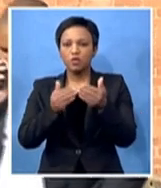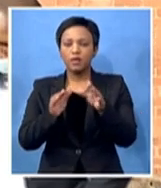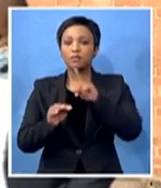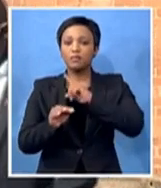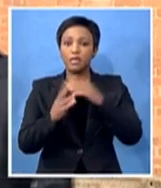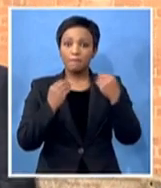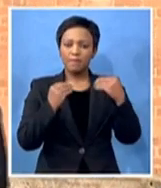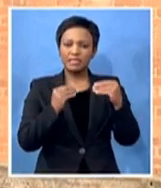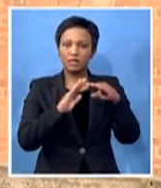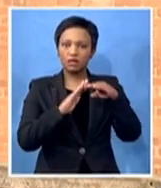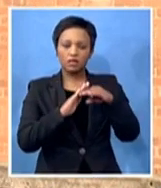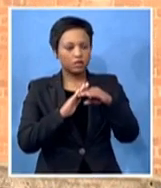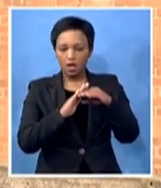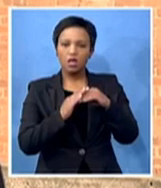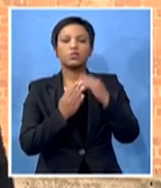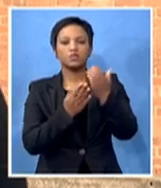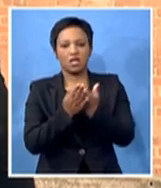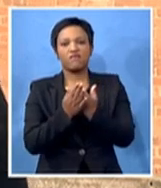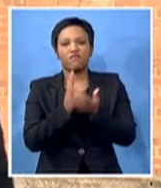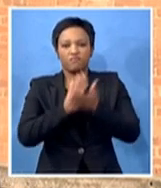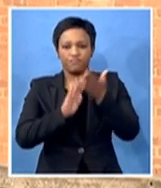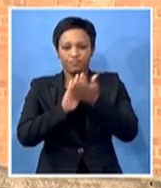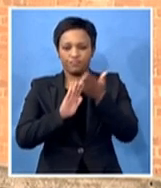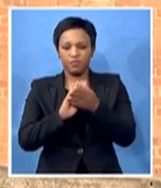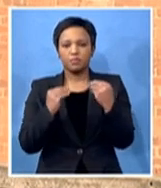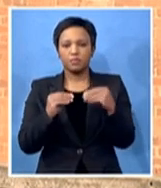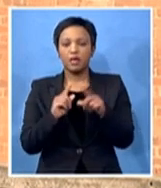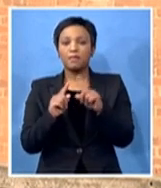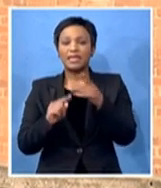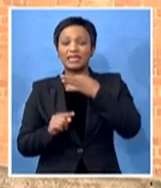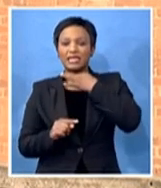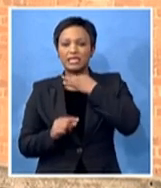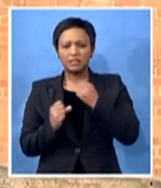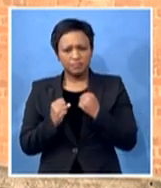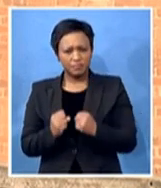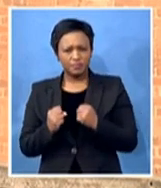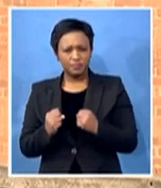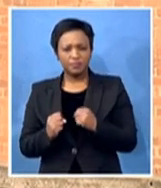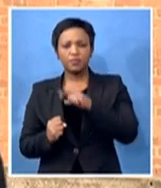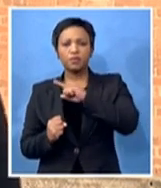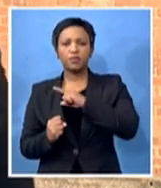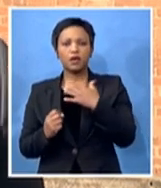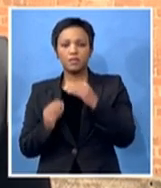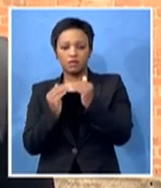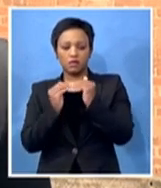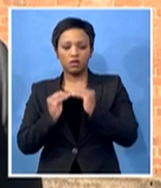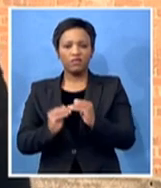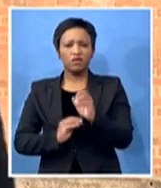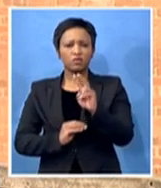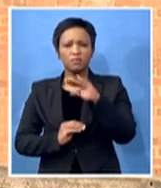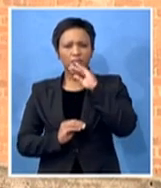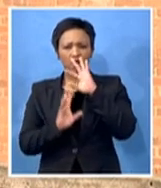the risk, Blaine, is still there. The fact that we are on level 2 does not necessarily mean that we are out of the woods as